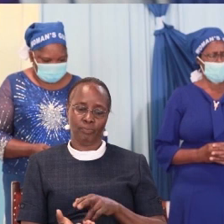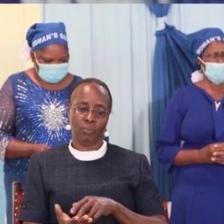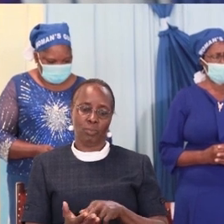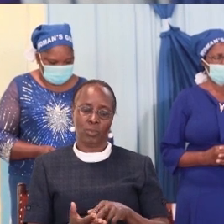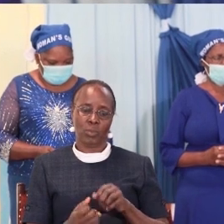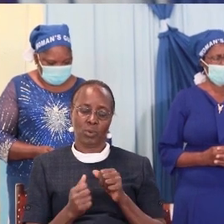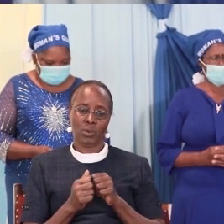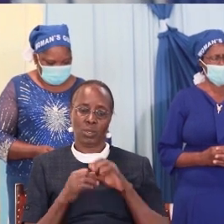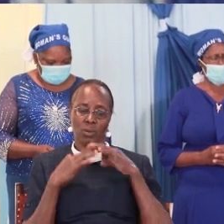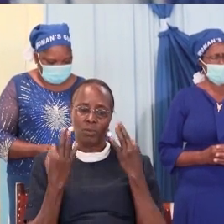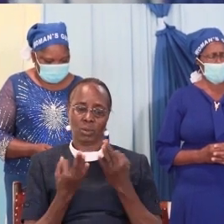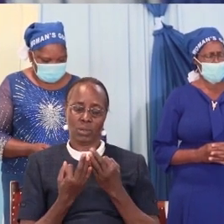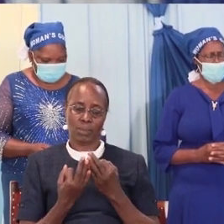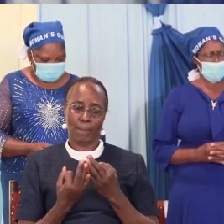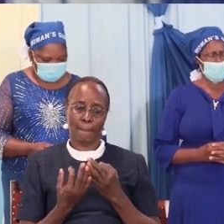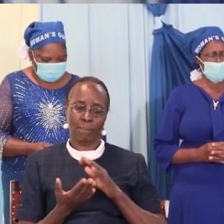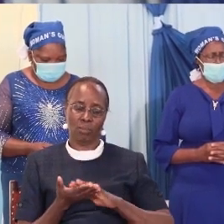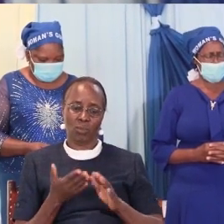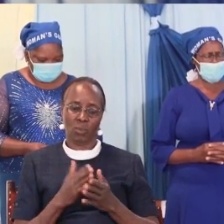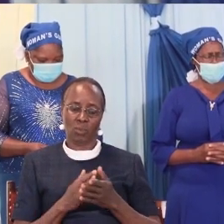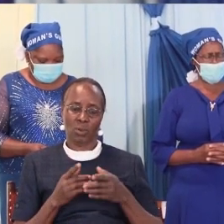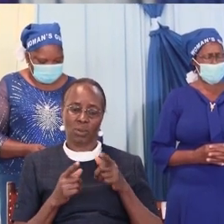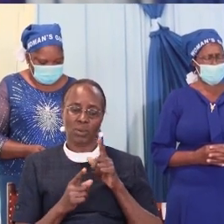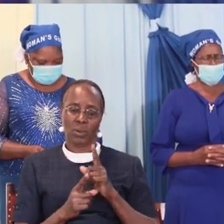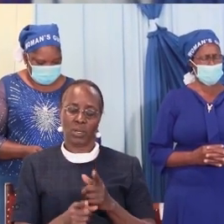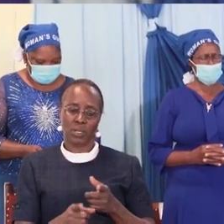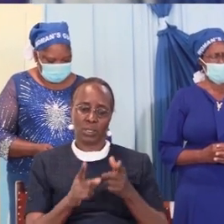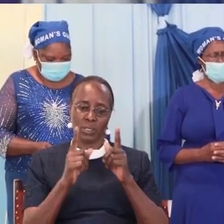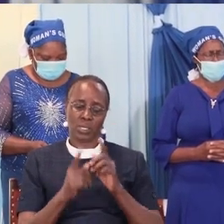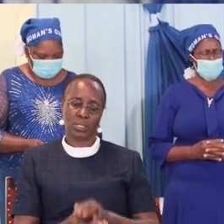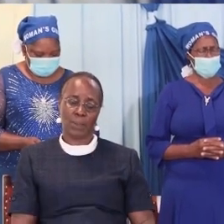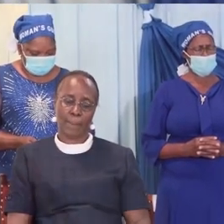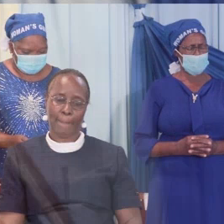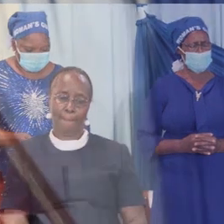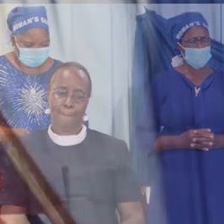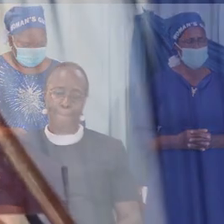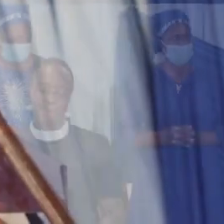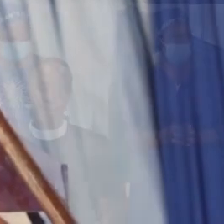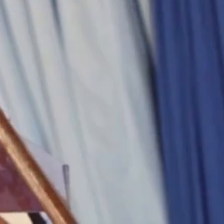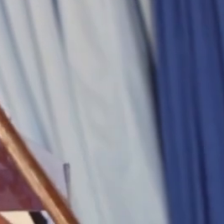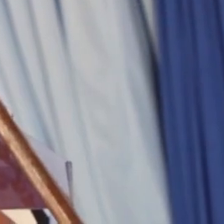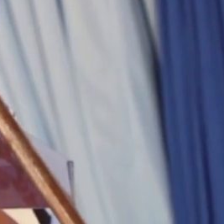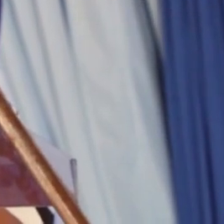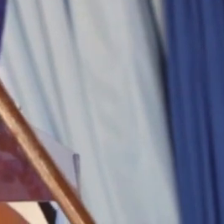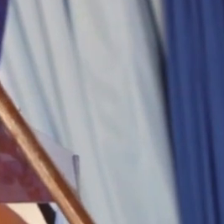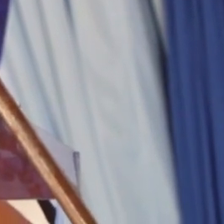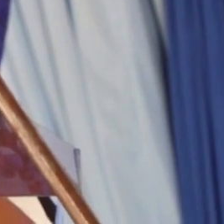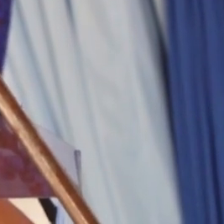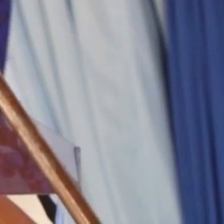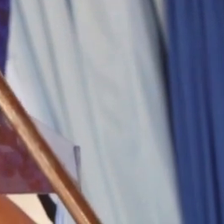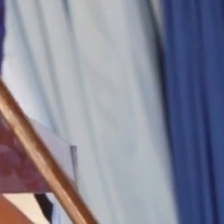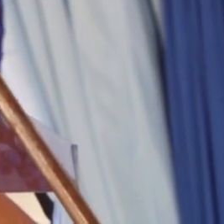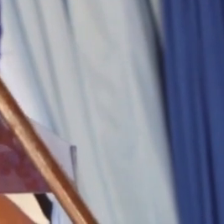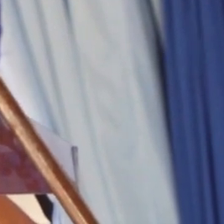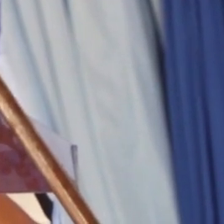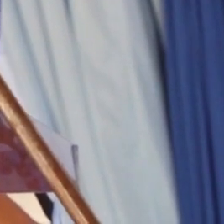them. Forgive our leaders, Jehovah Father, that they may know who you are